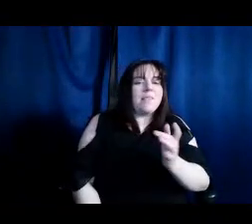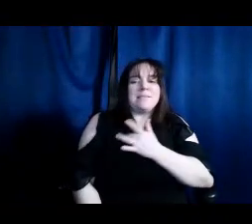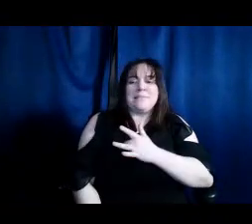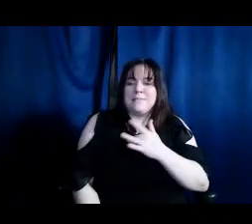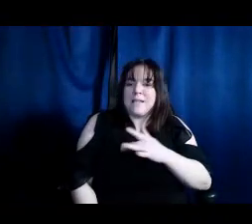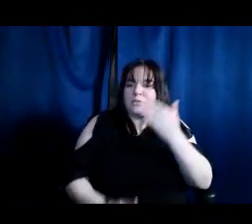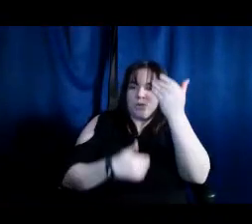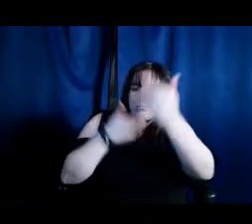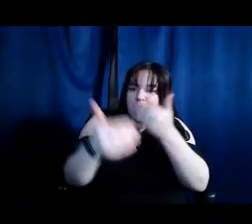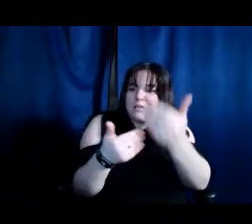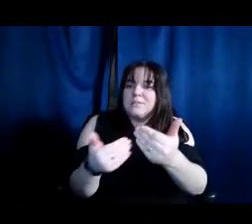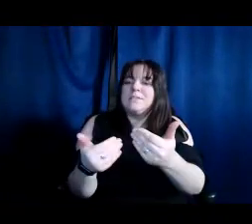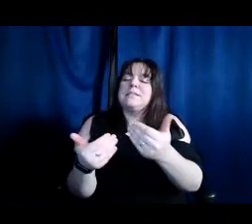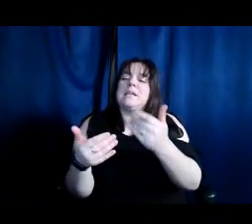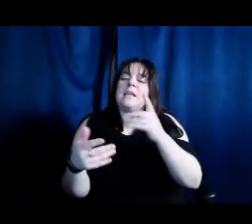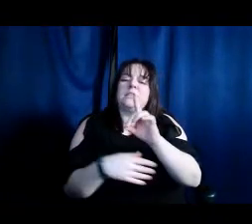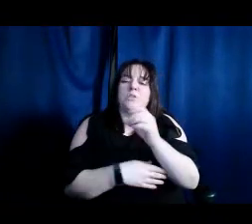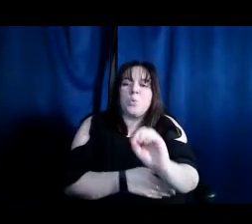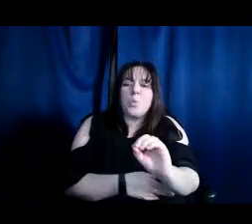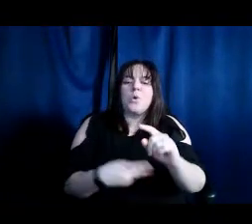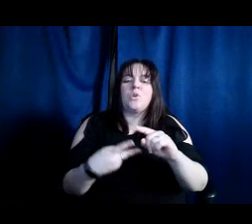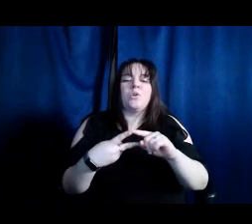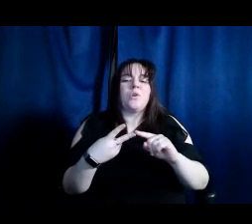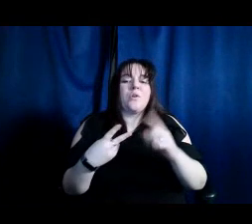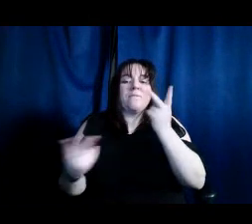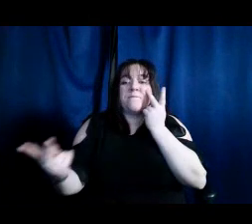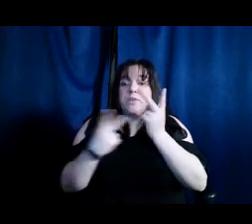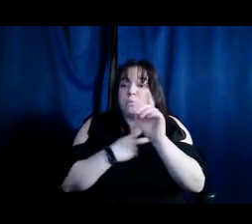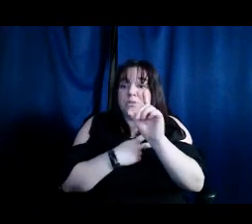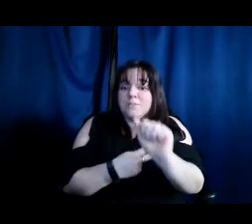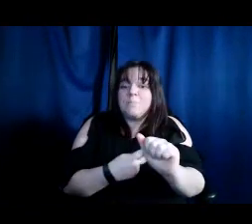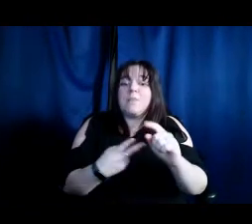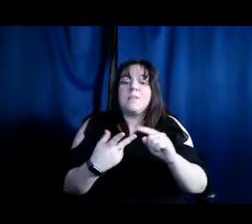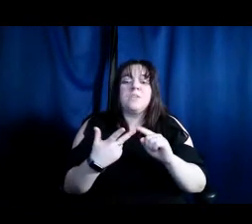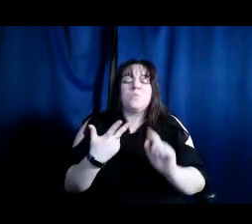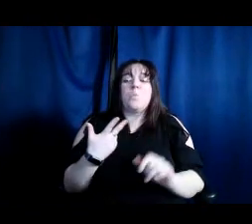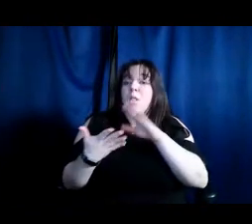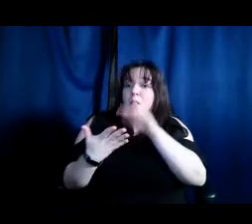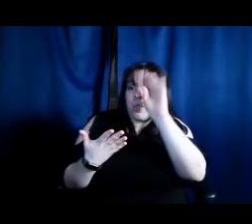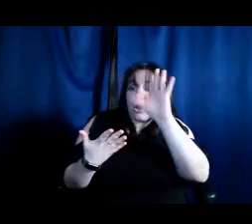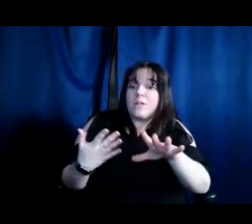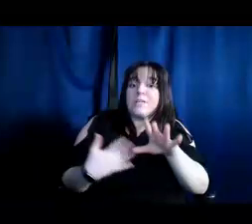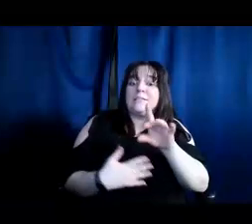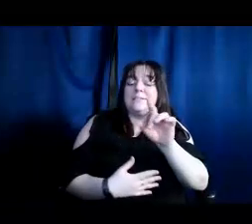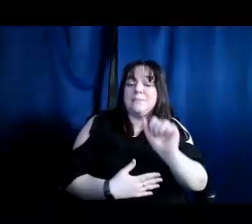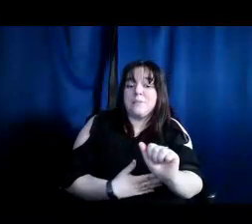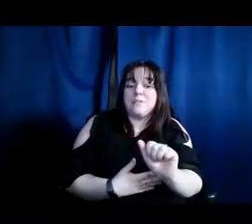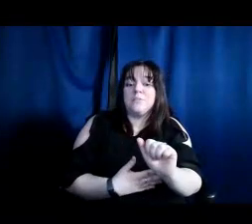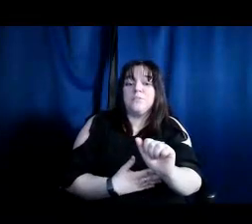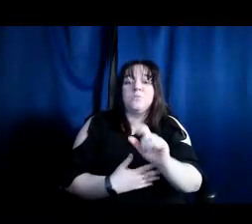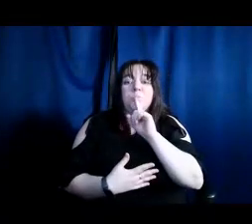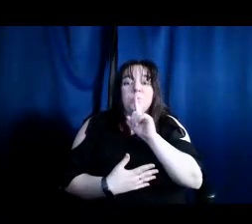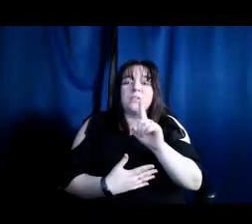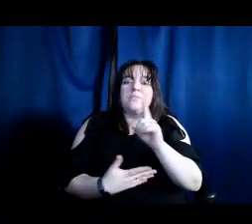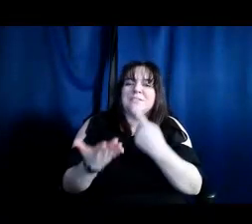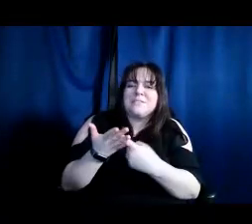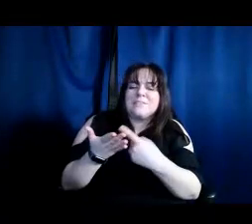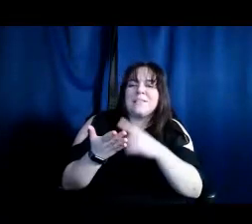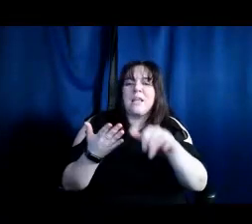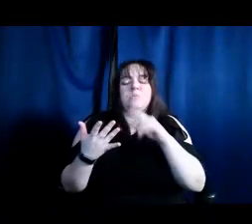learning disorders. So let's discuss some best practices. Be concise. Describe the image's